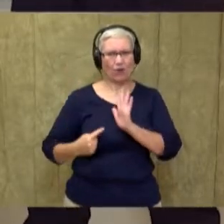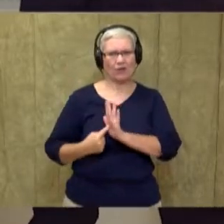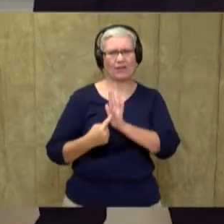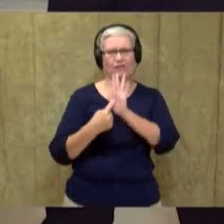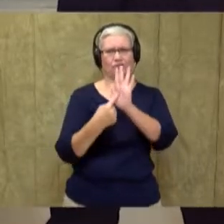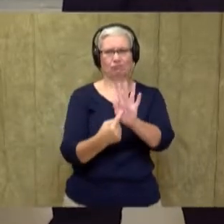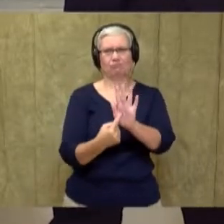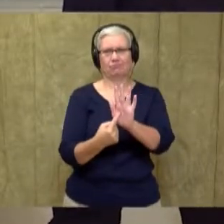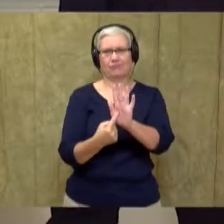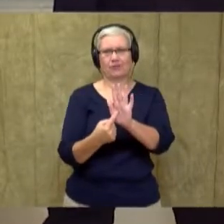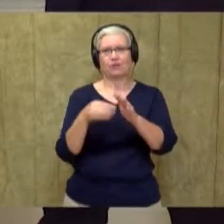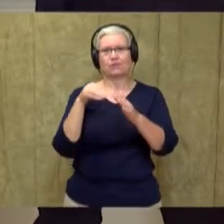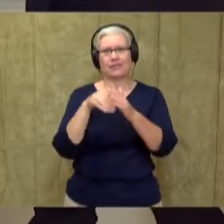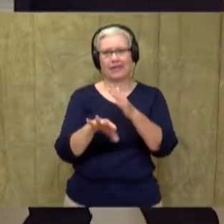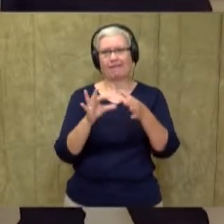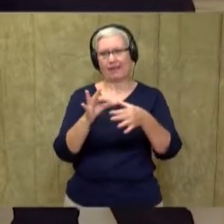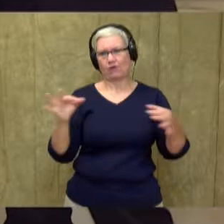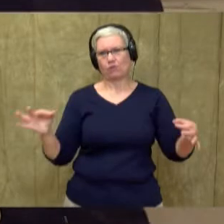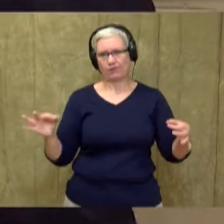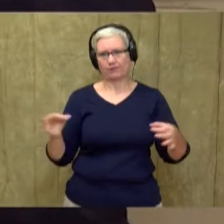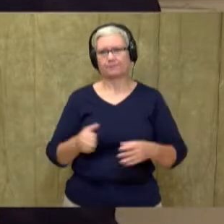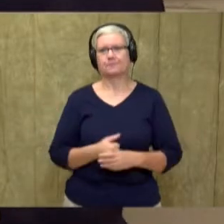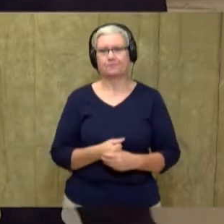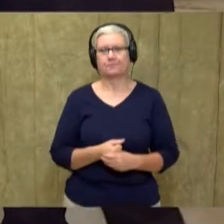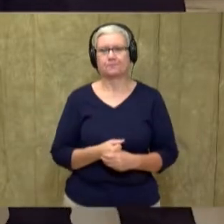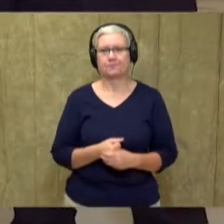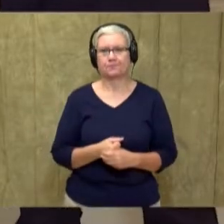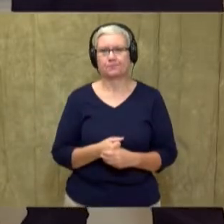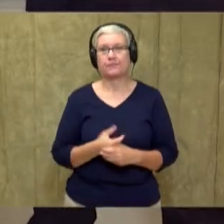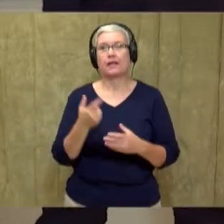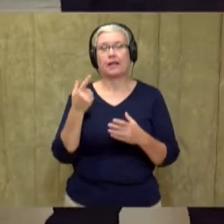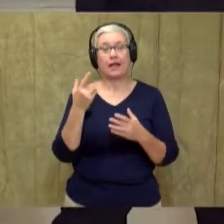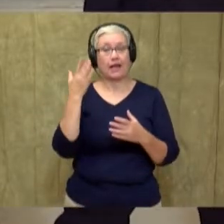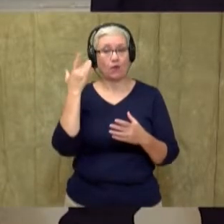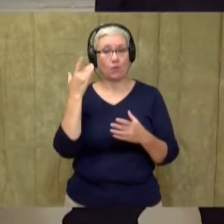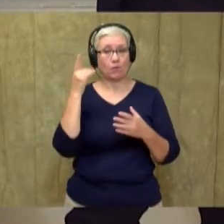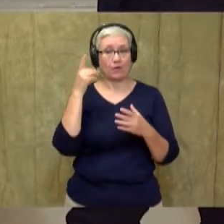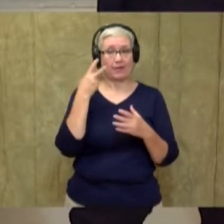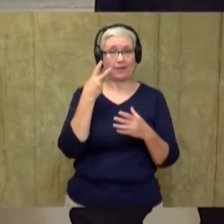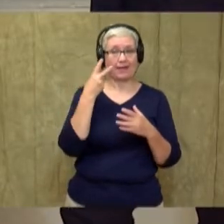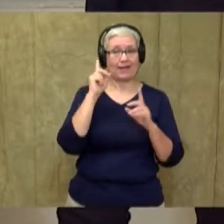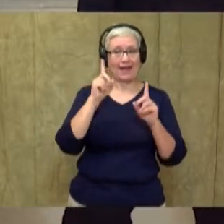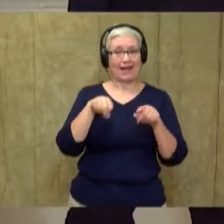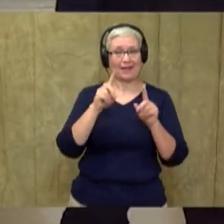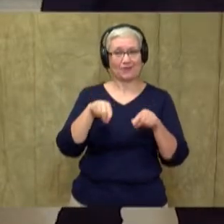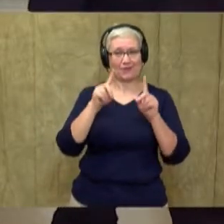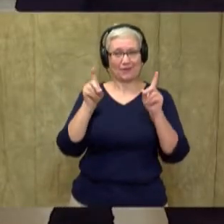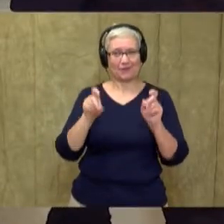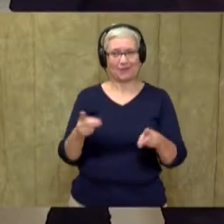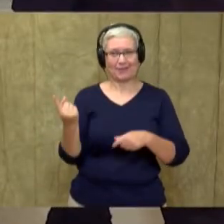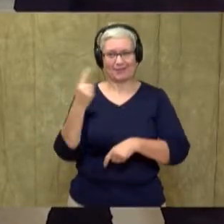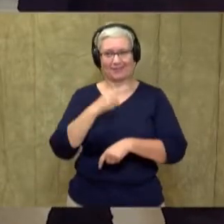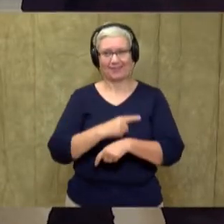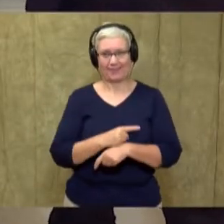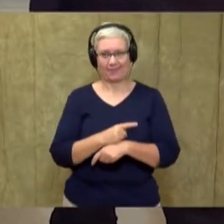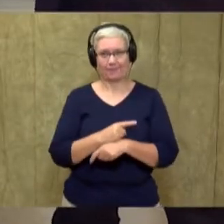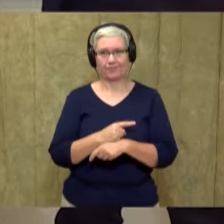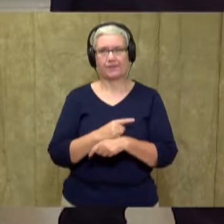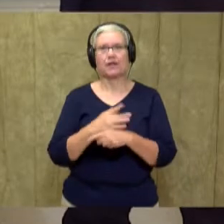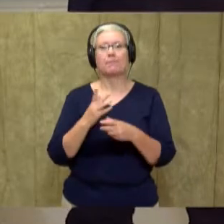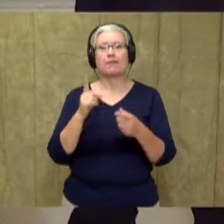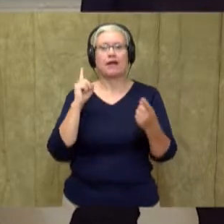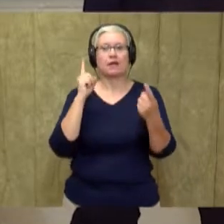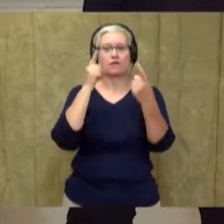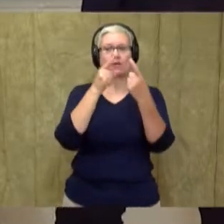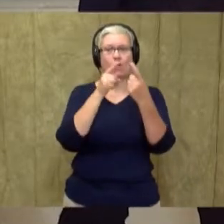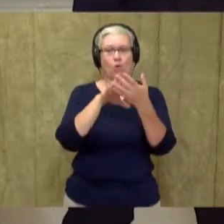a quadratic function? So I'm hoping today we can look at some of these things and answer those questions. So my learning goal for you is